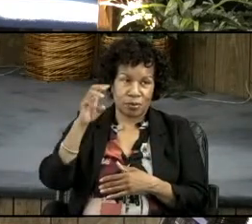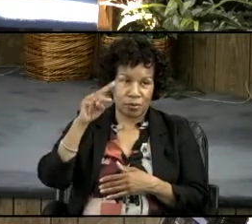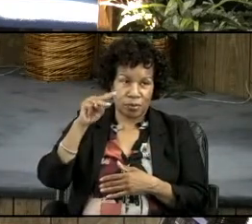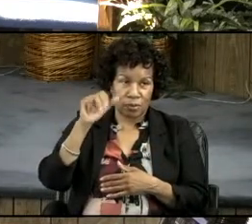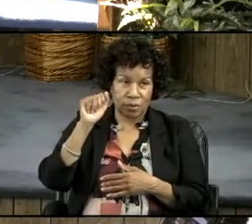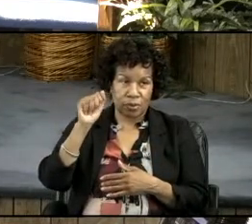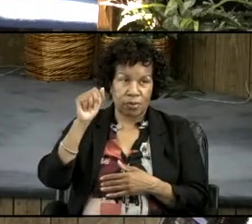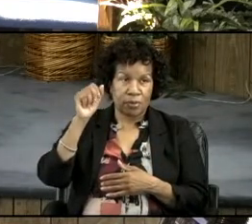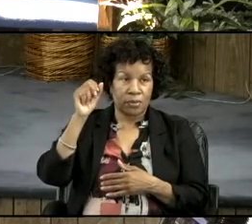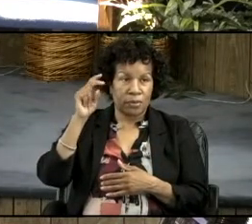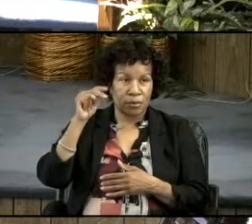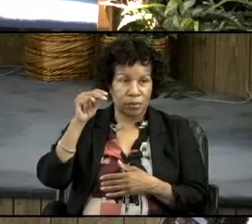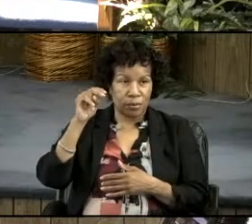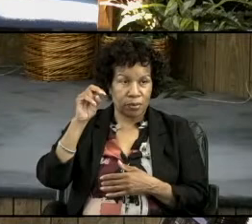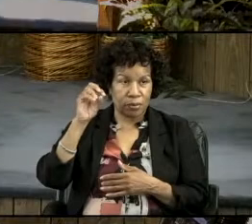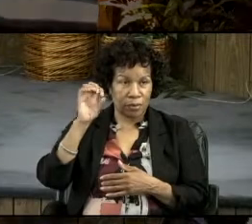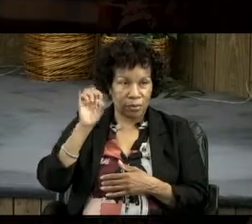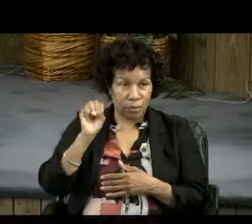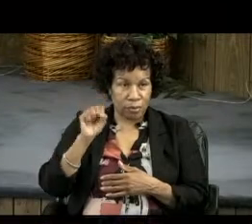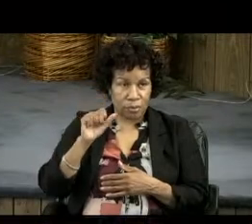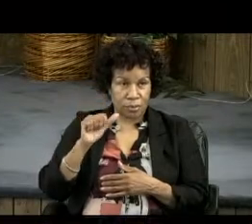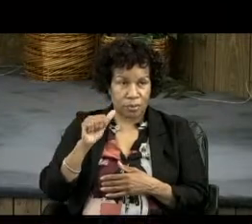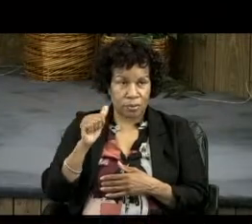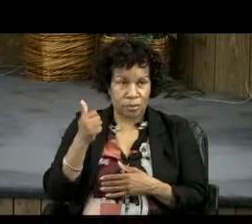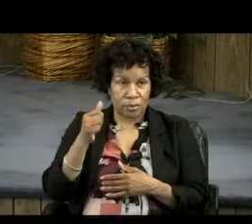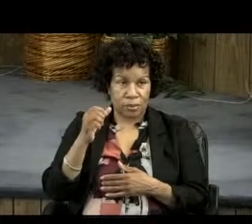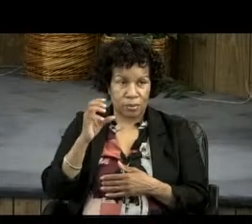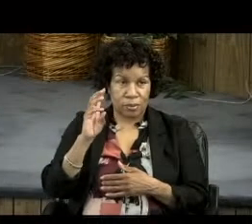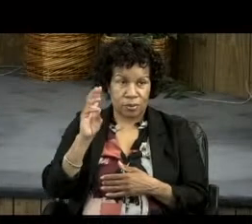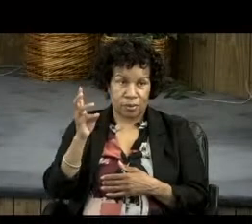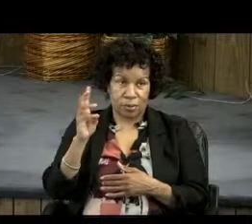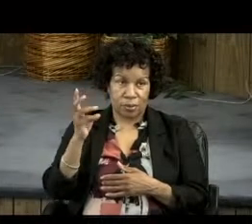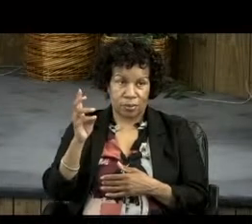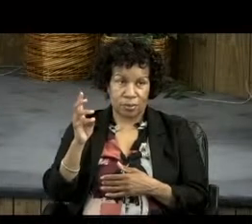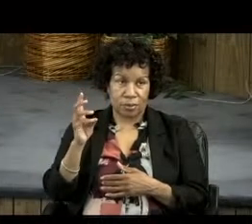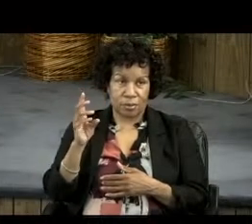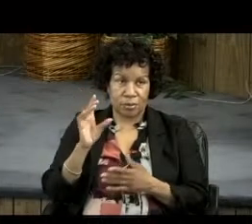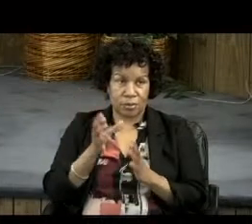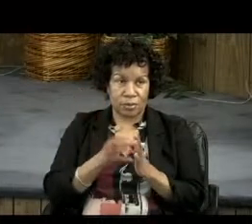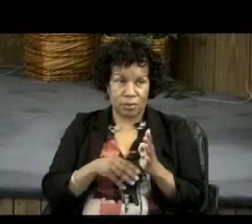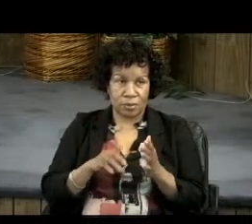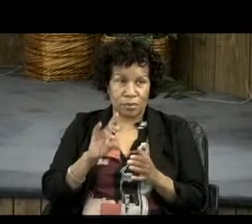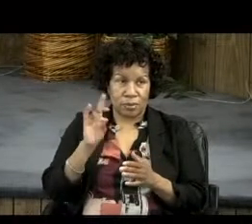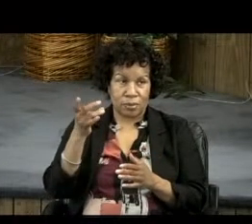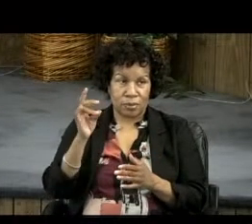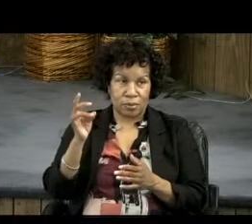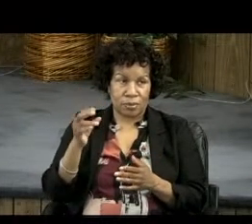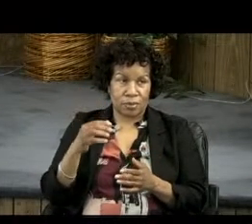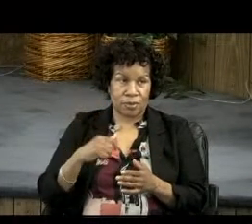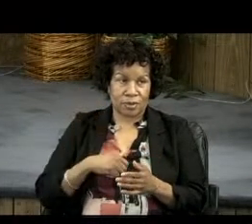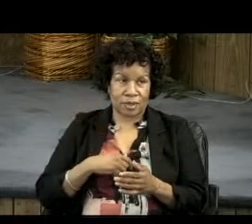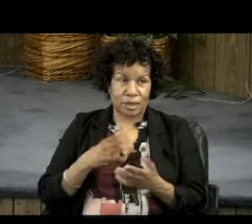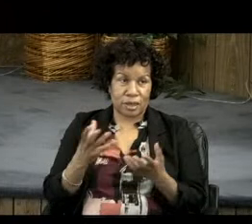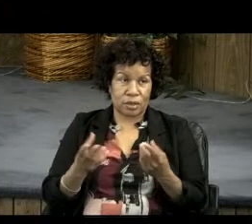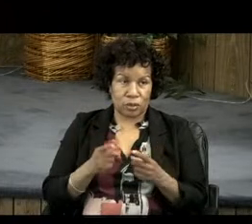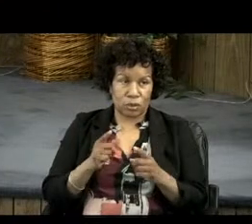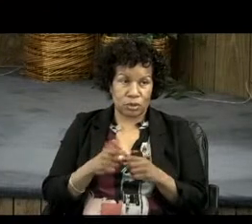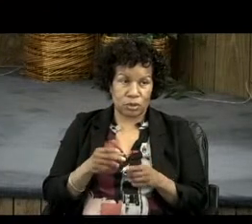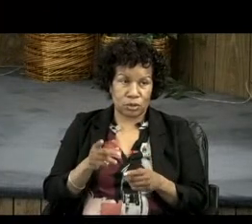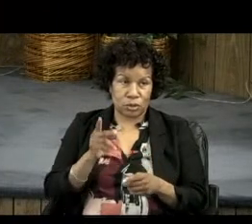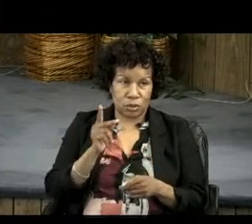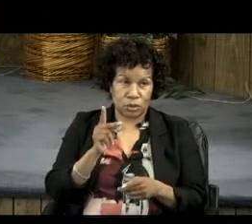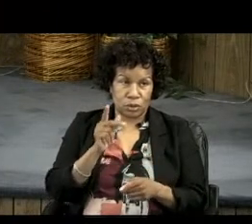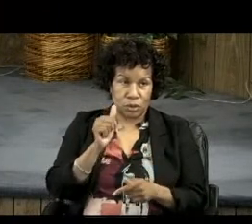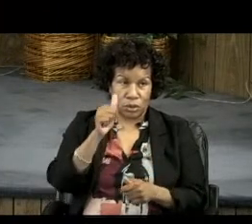Romans 16:17 says, "I urge you, brothers and sisters, to keep an eye on those who create dissensions and hindrances